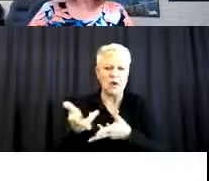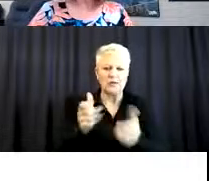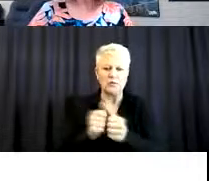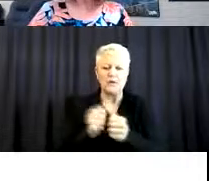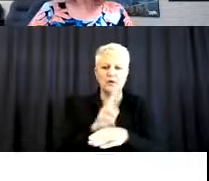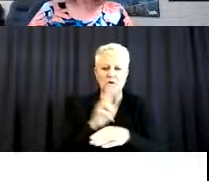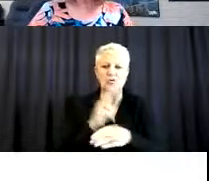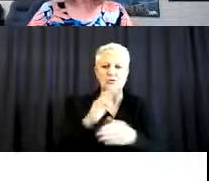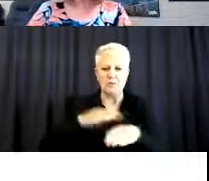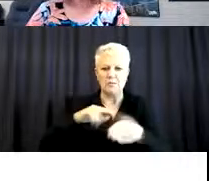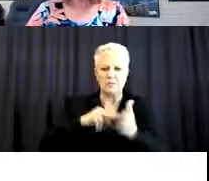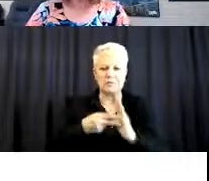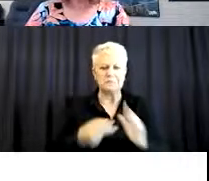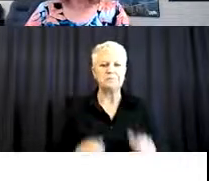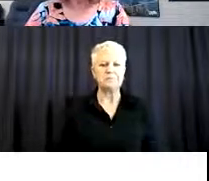use purposefully.